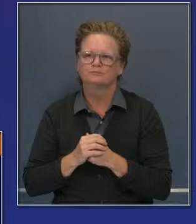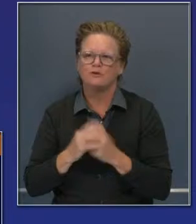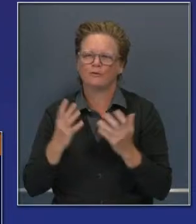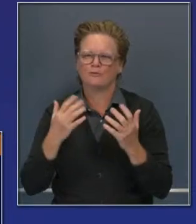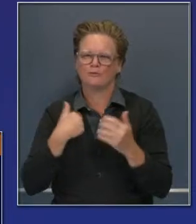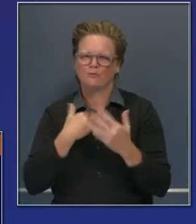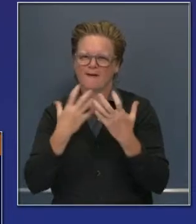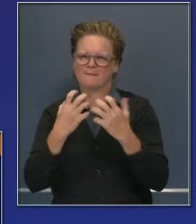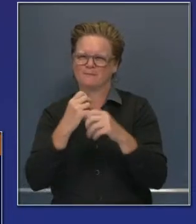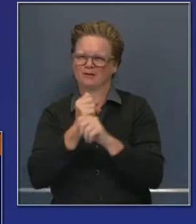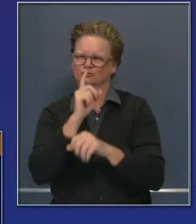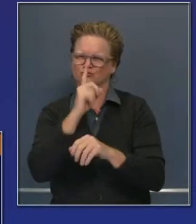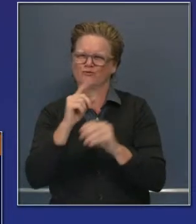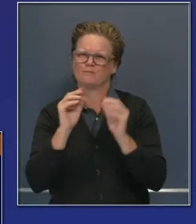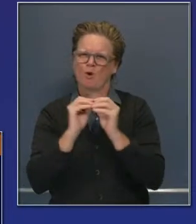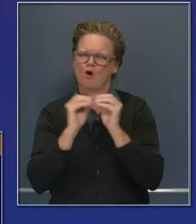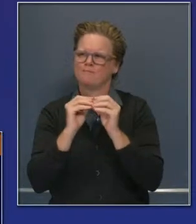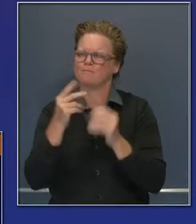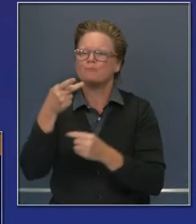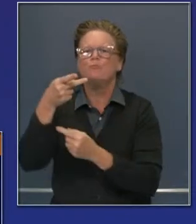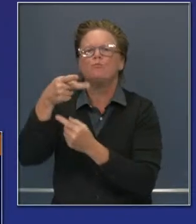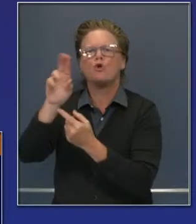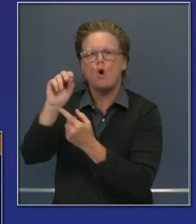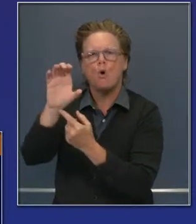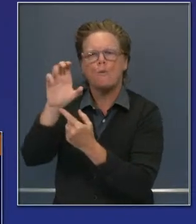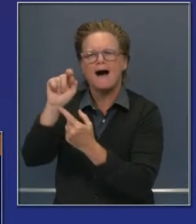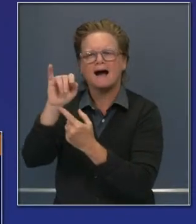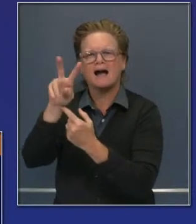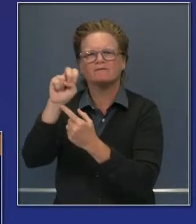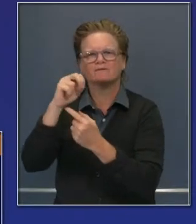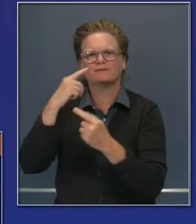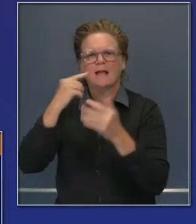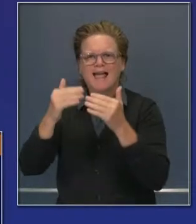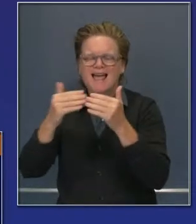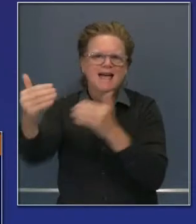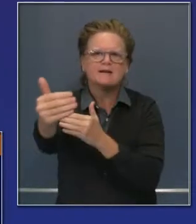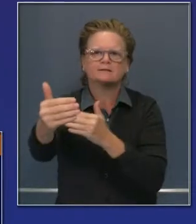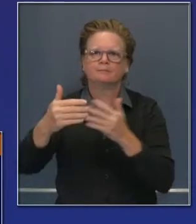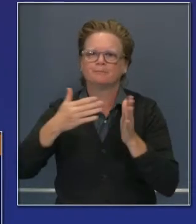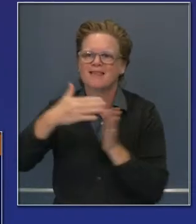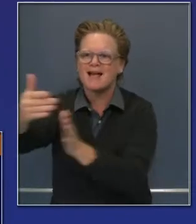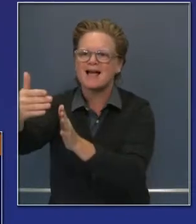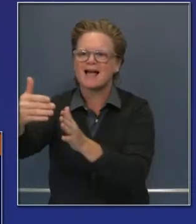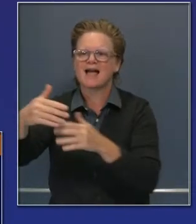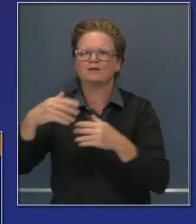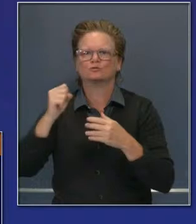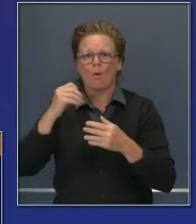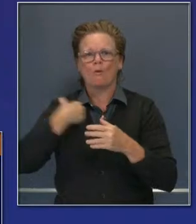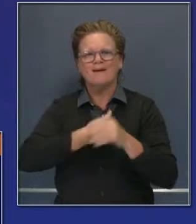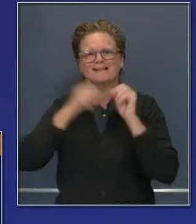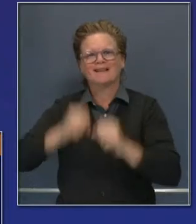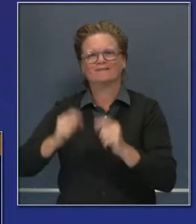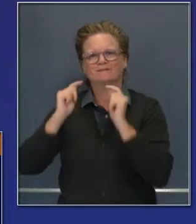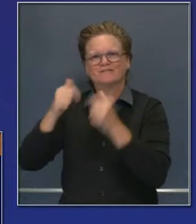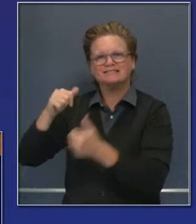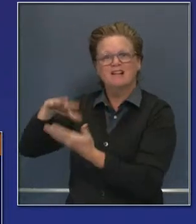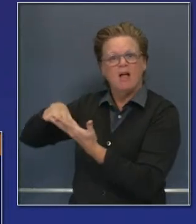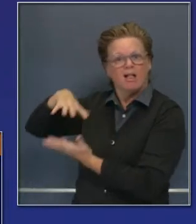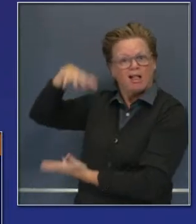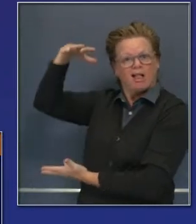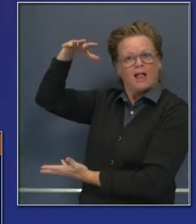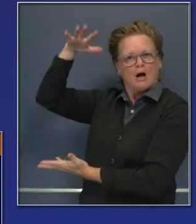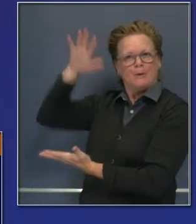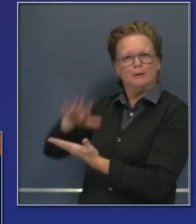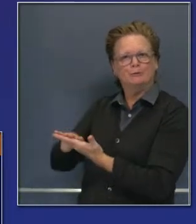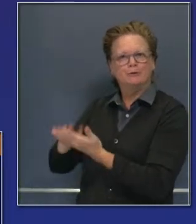being more proactive in adjudicating claims and moving claim processing forward. The goal is self-evident. It's to reduce that backlog,